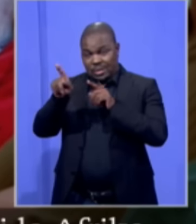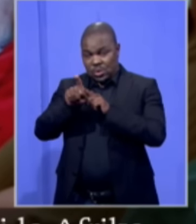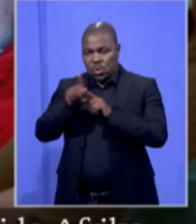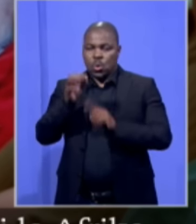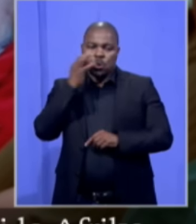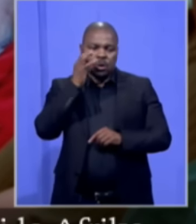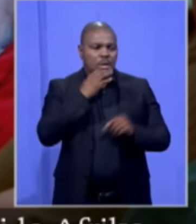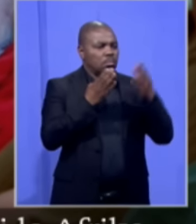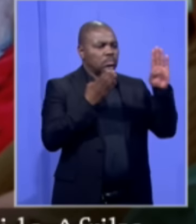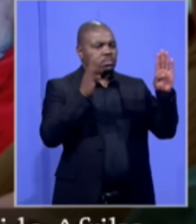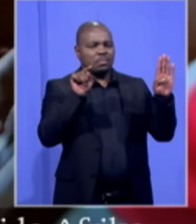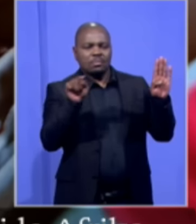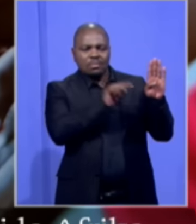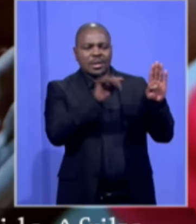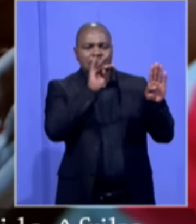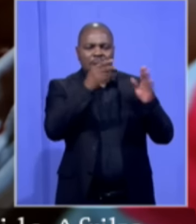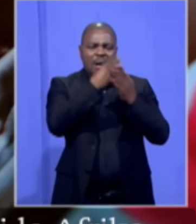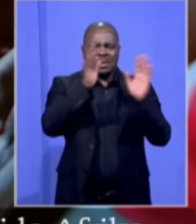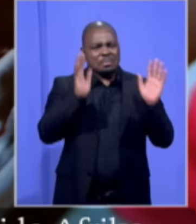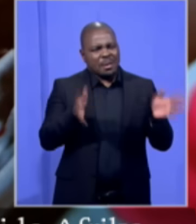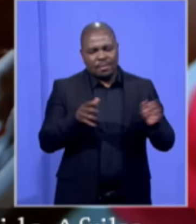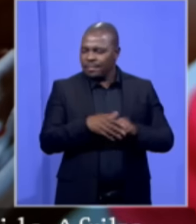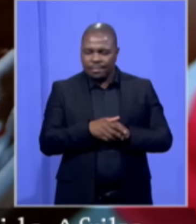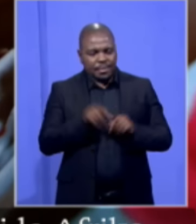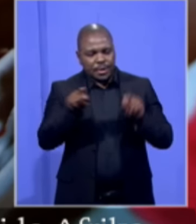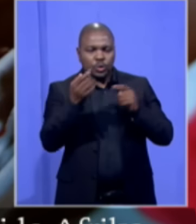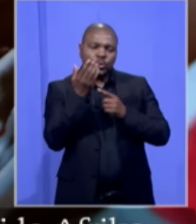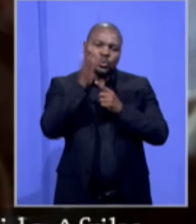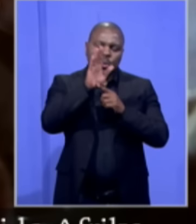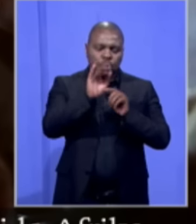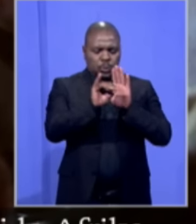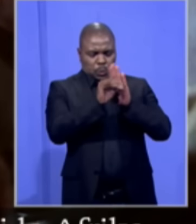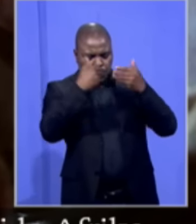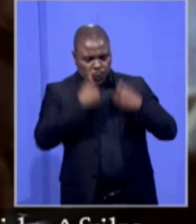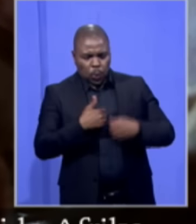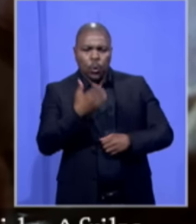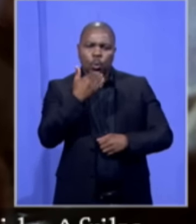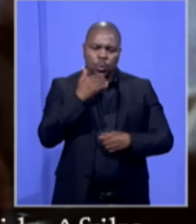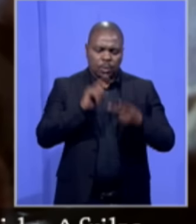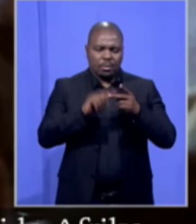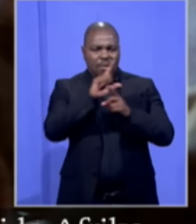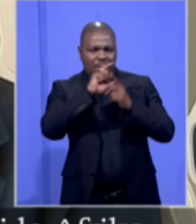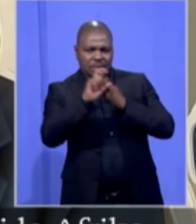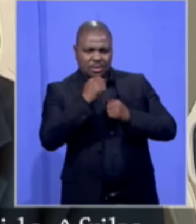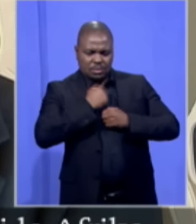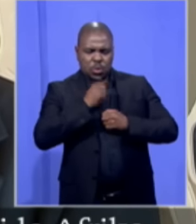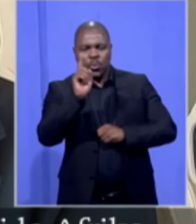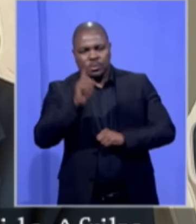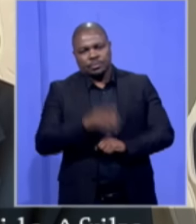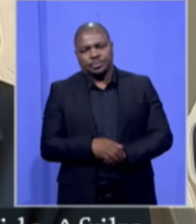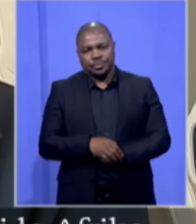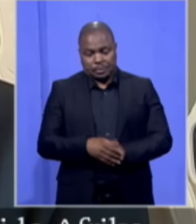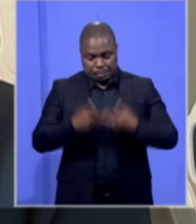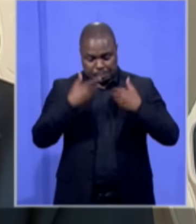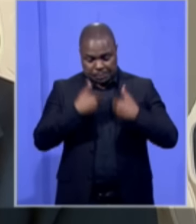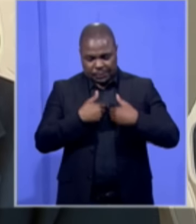se tsa botaki fela, mme ke dipontsho tsa go itshupa gore o mang le setso. For me, what's very important